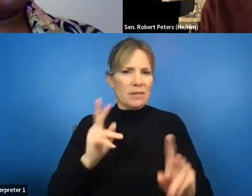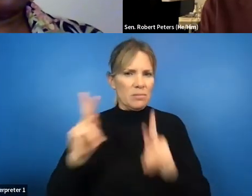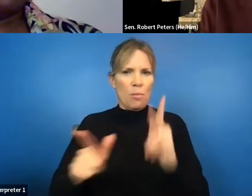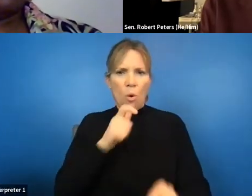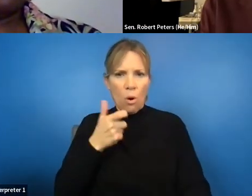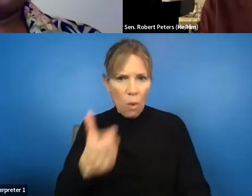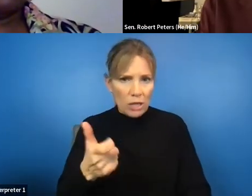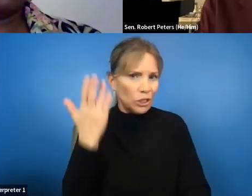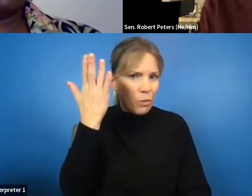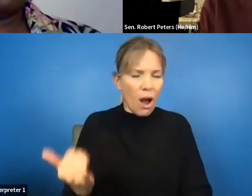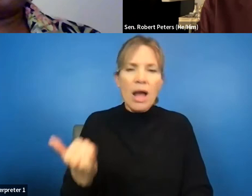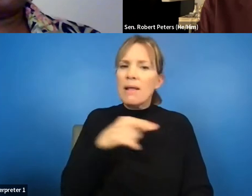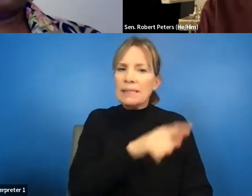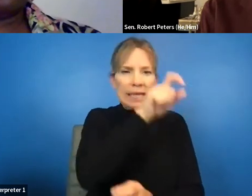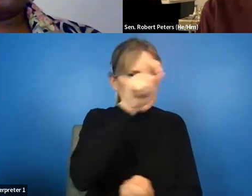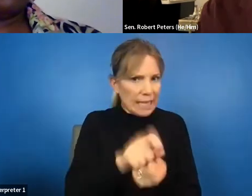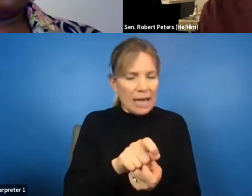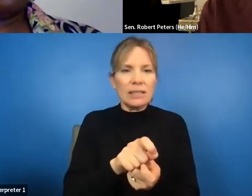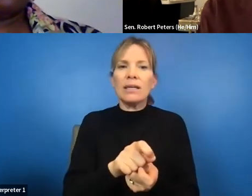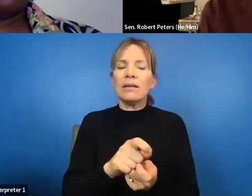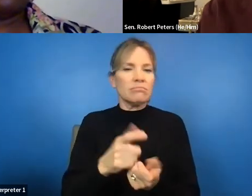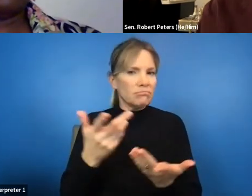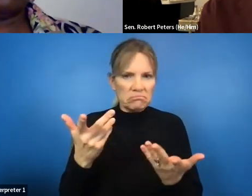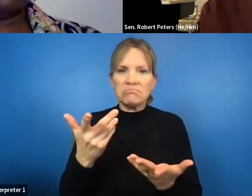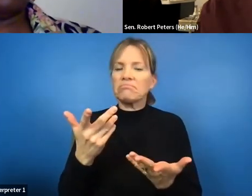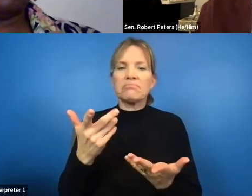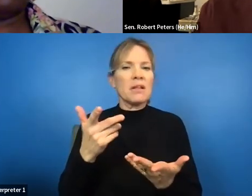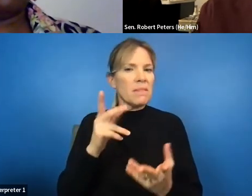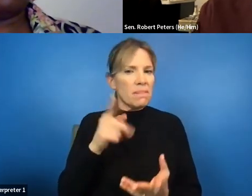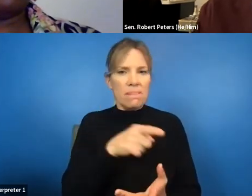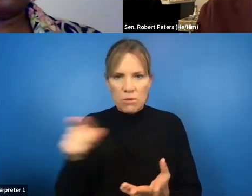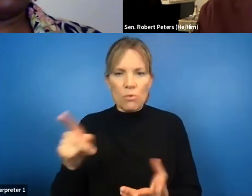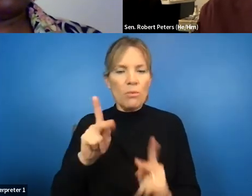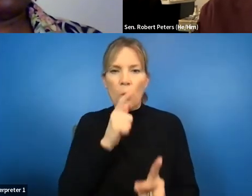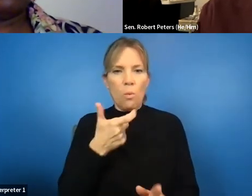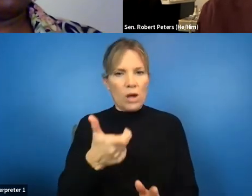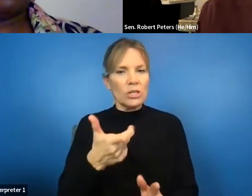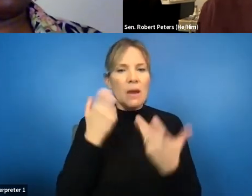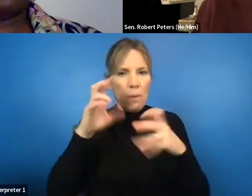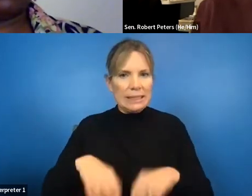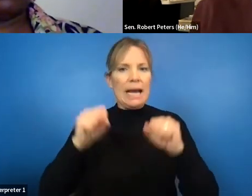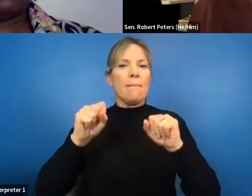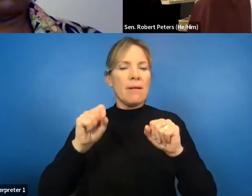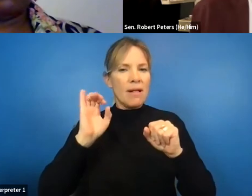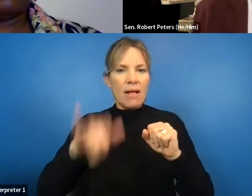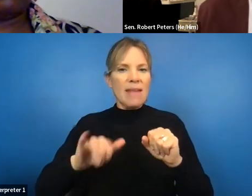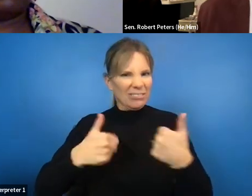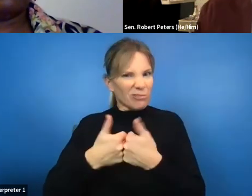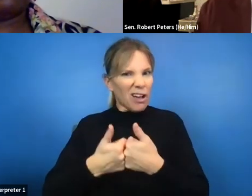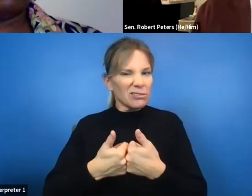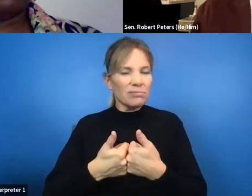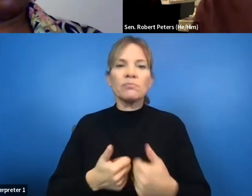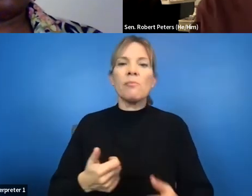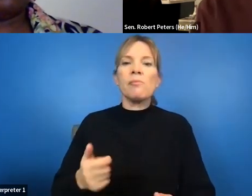because this is exactly, these are exactly the kinds of folks who want to take up that that challenge.